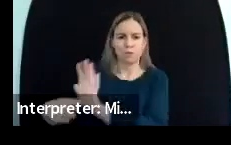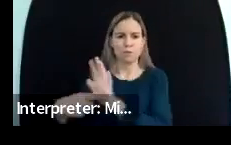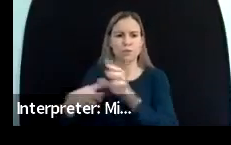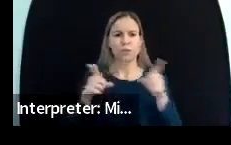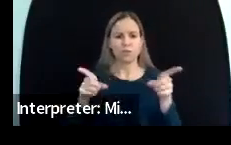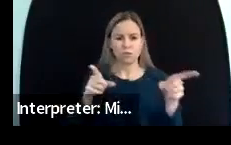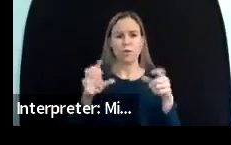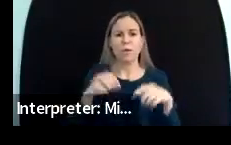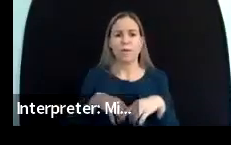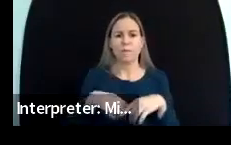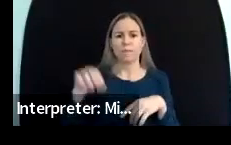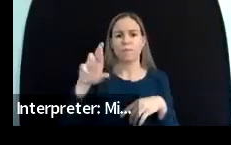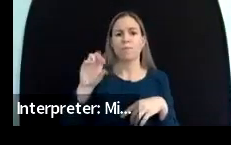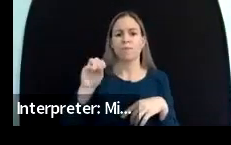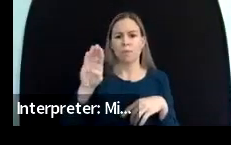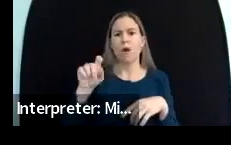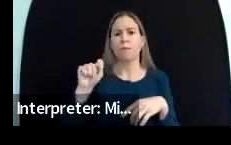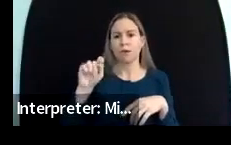equality.